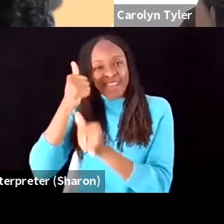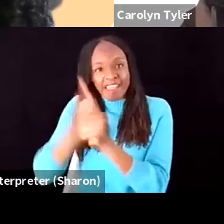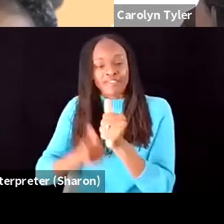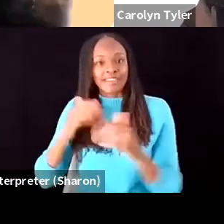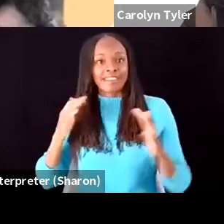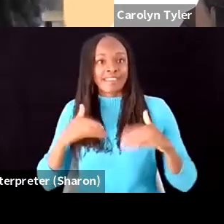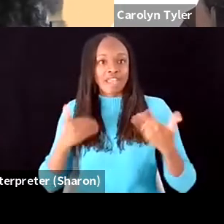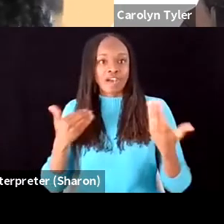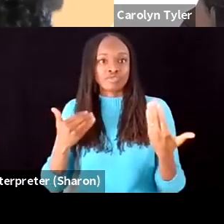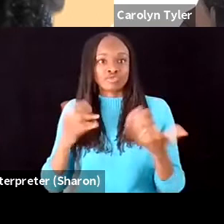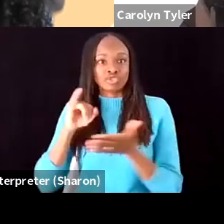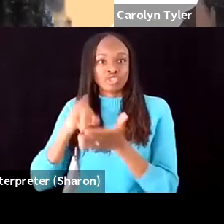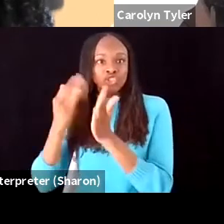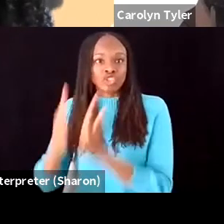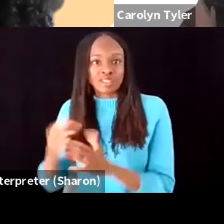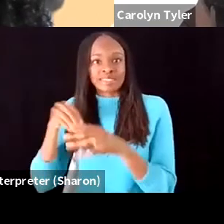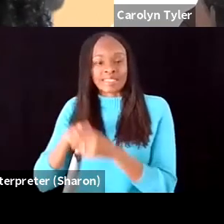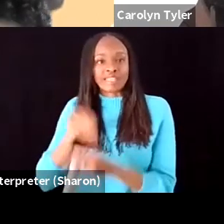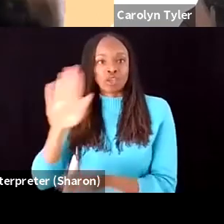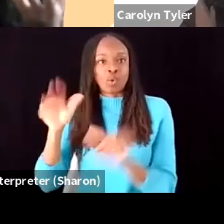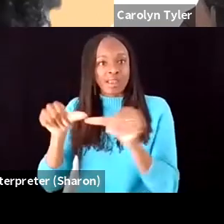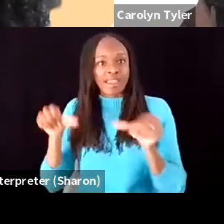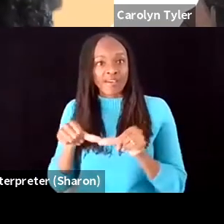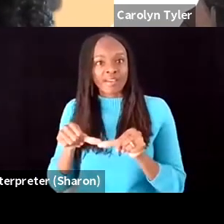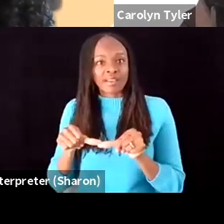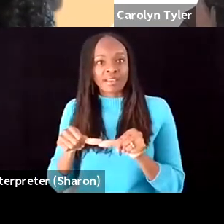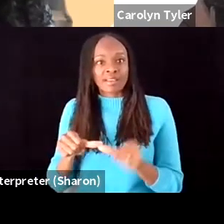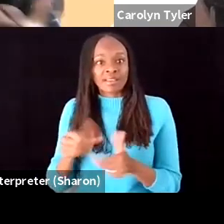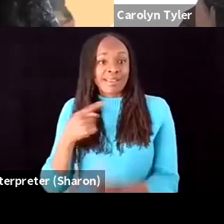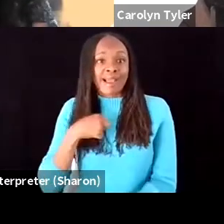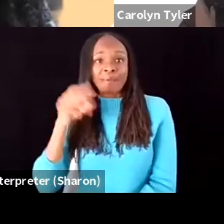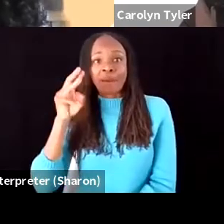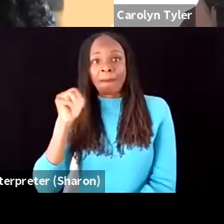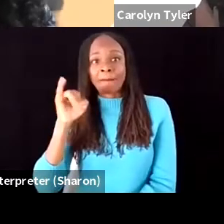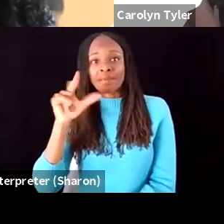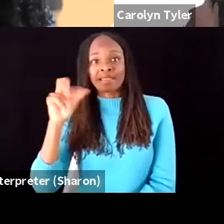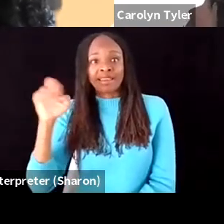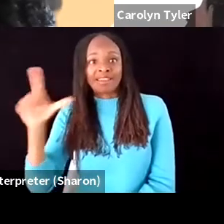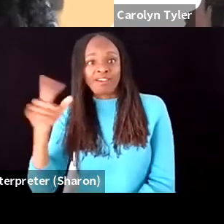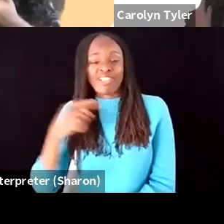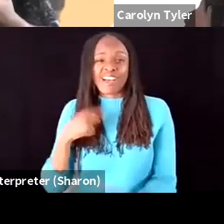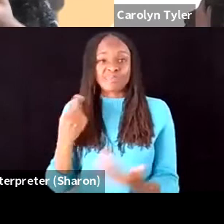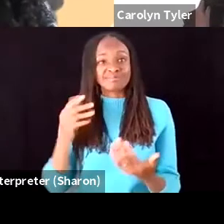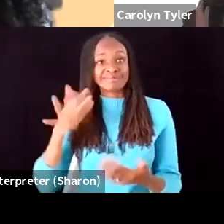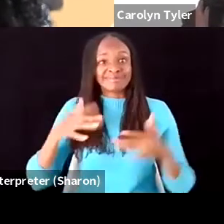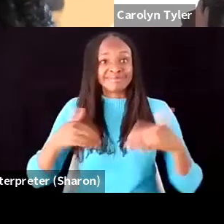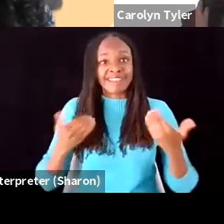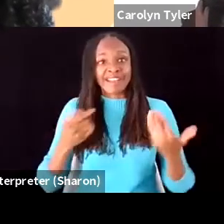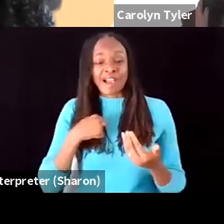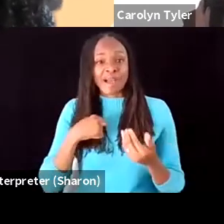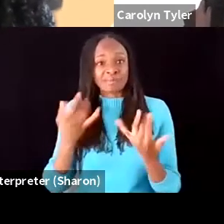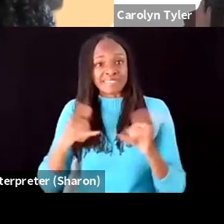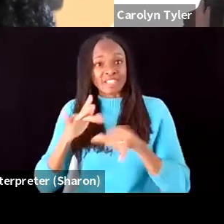the, you know, in your area. And, you know, I'm a millennial, I'm fairly young, I'm still very early into my career.